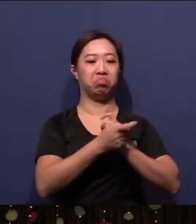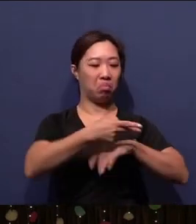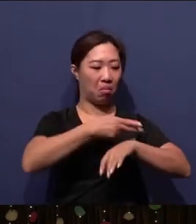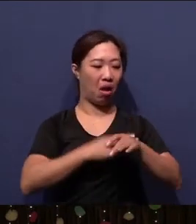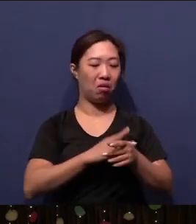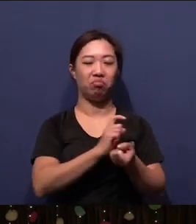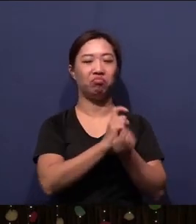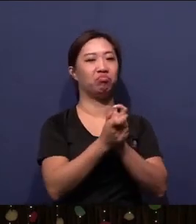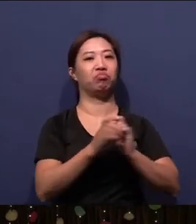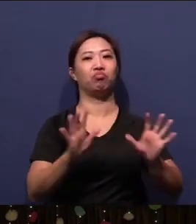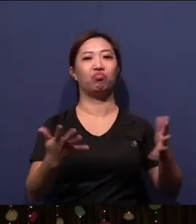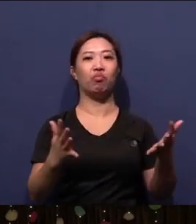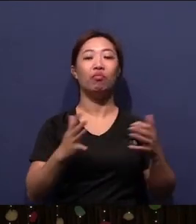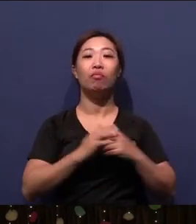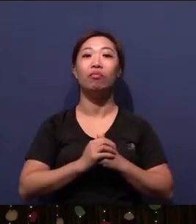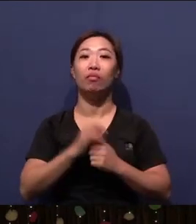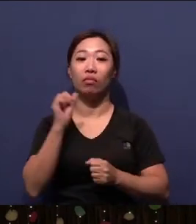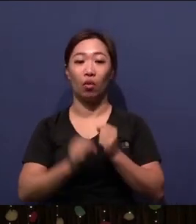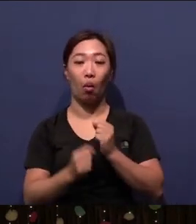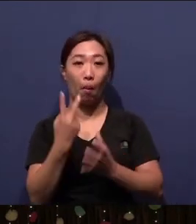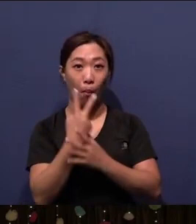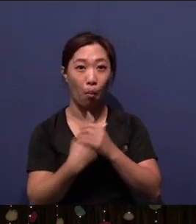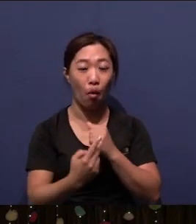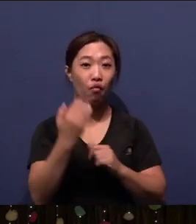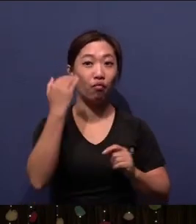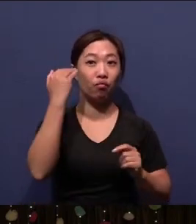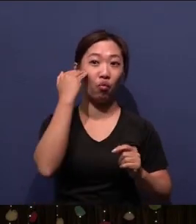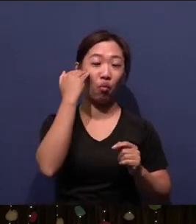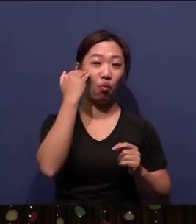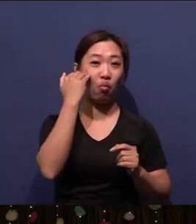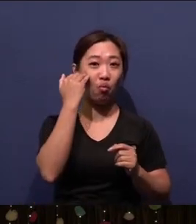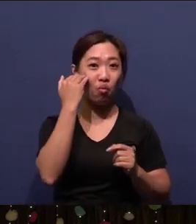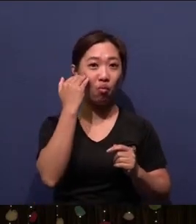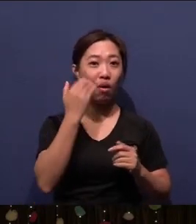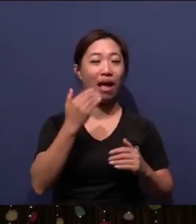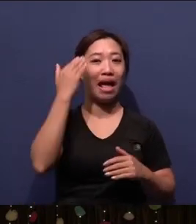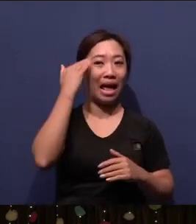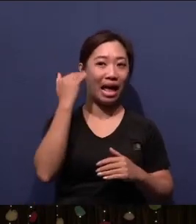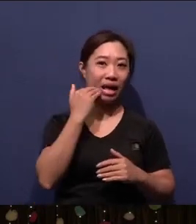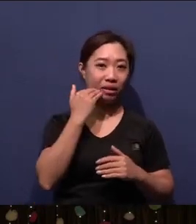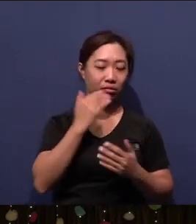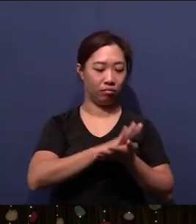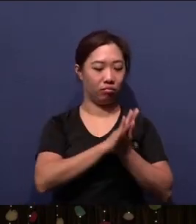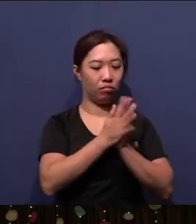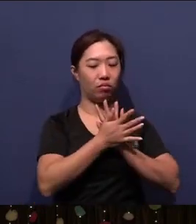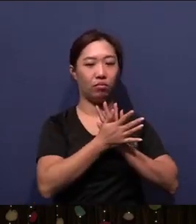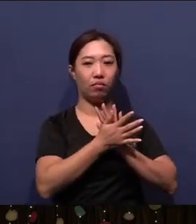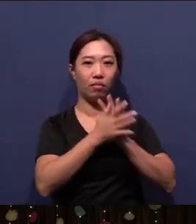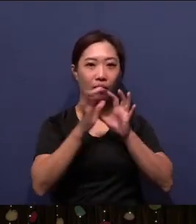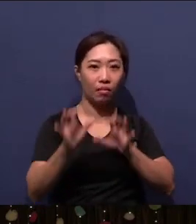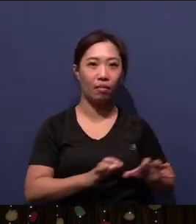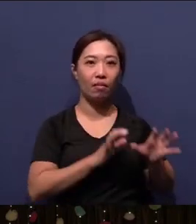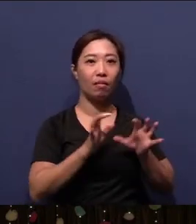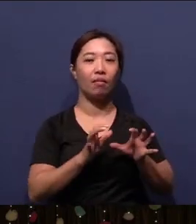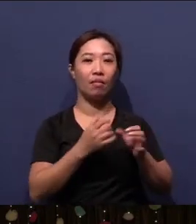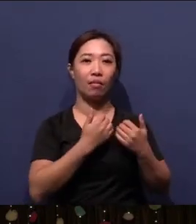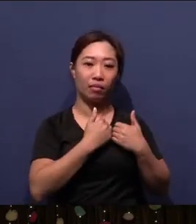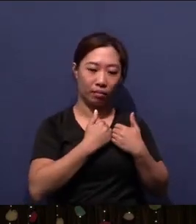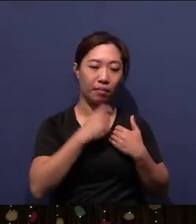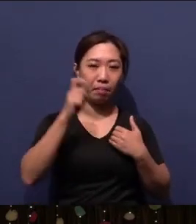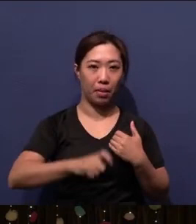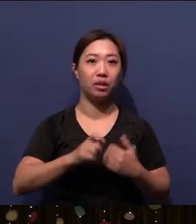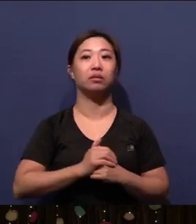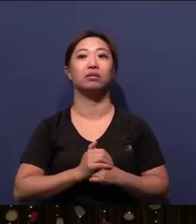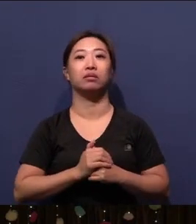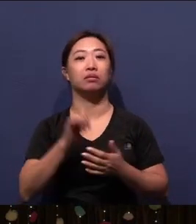hands. So having both knowledge and love needs to be transformed into action. And this parable shows